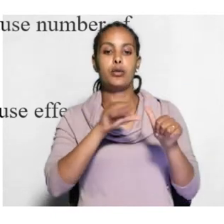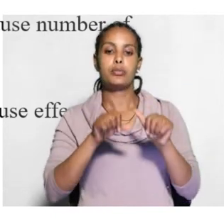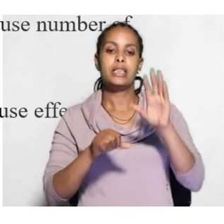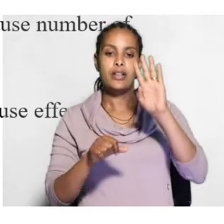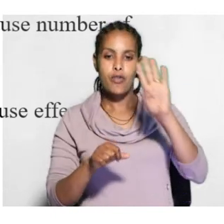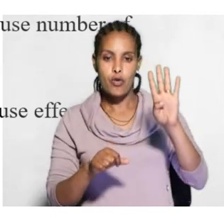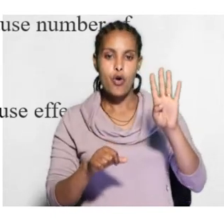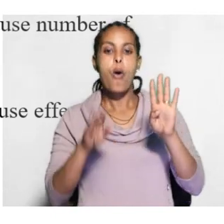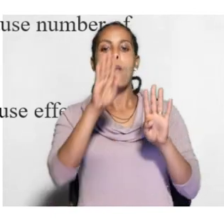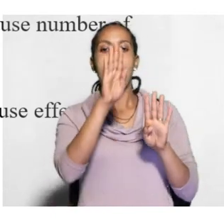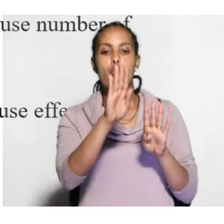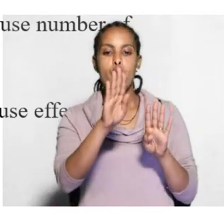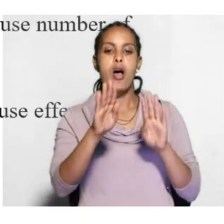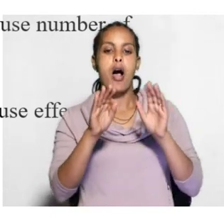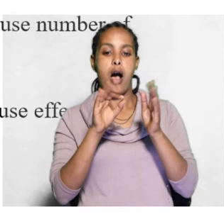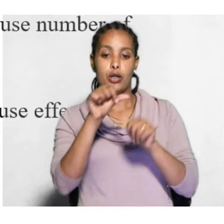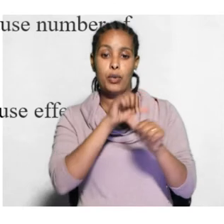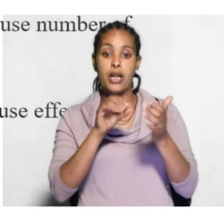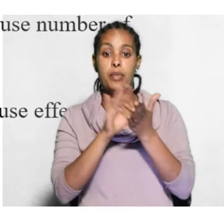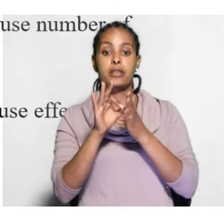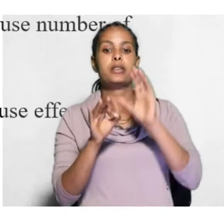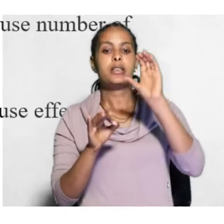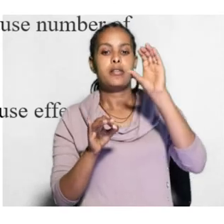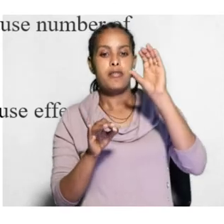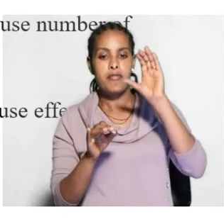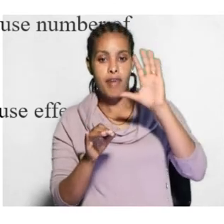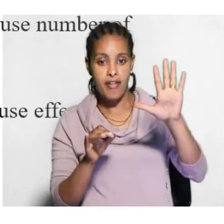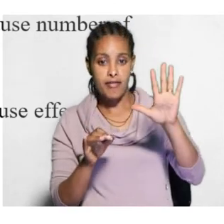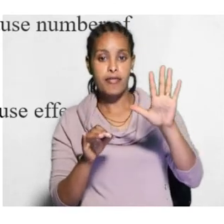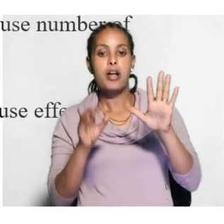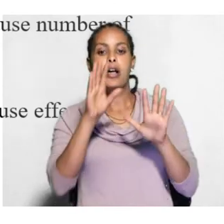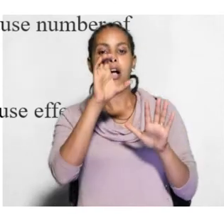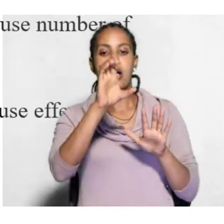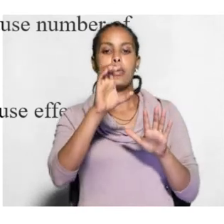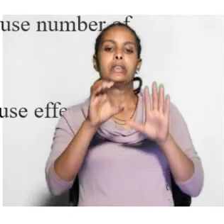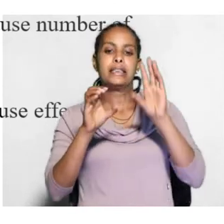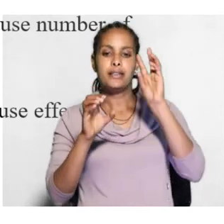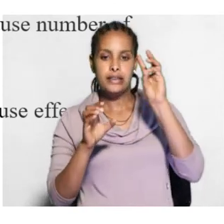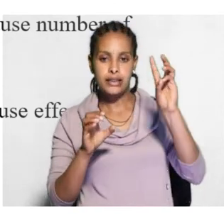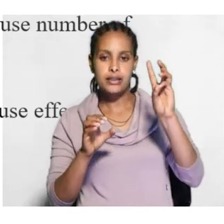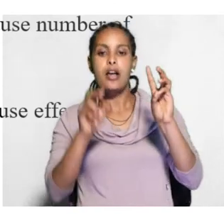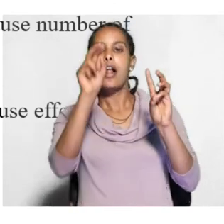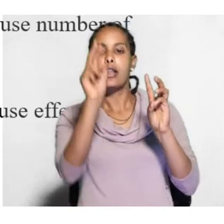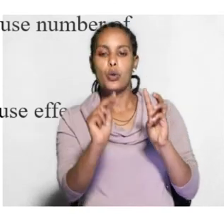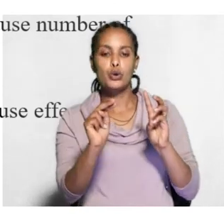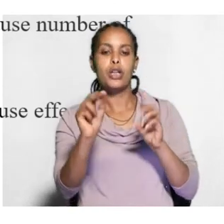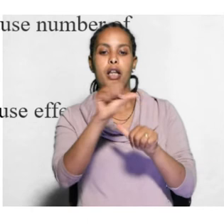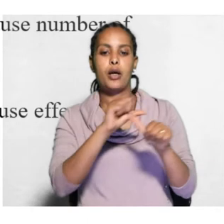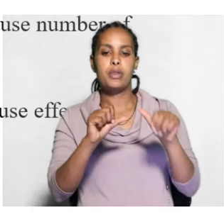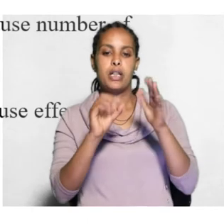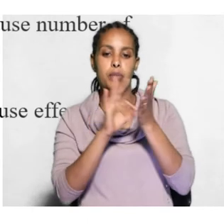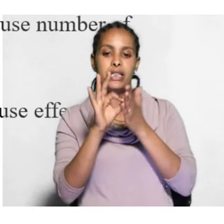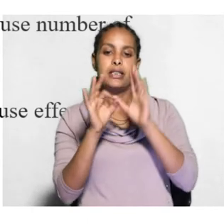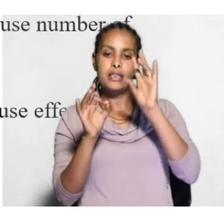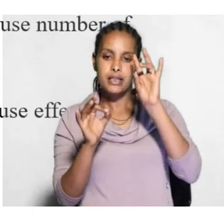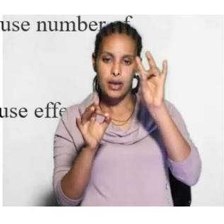boron, atomic number 5, carbon, atomic number 6, nitrogen, atomic number 7, oxygen,